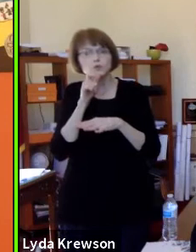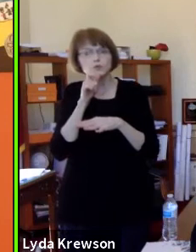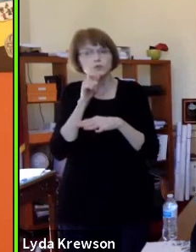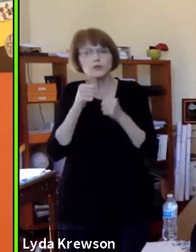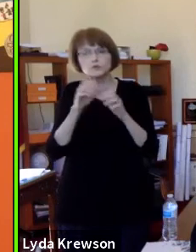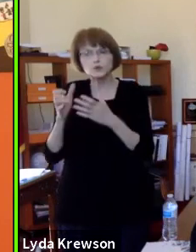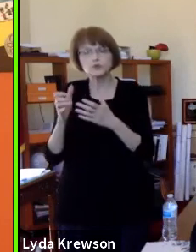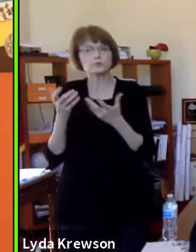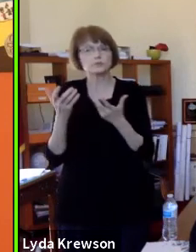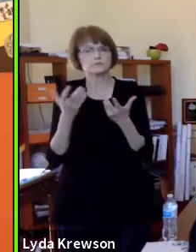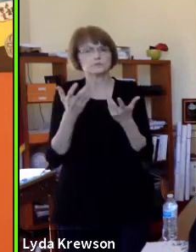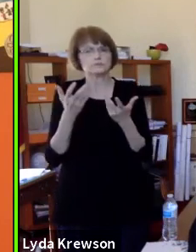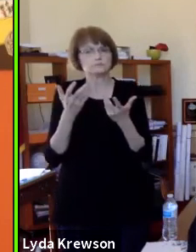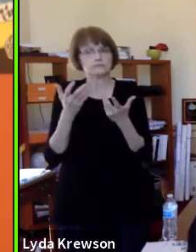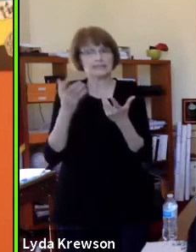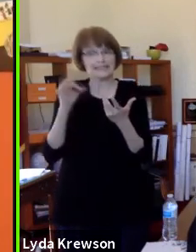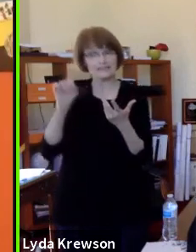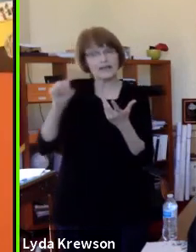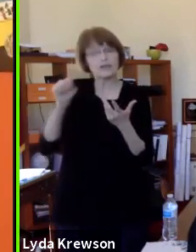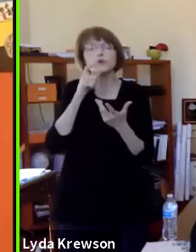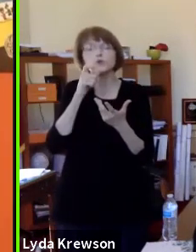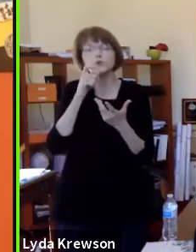the pattern? So